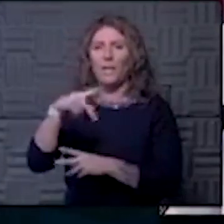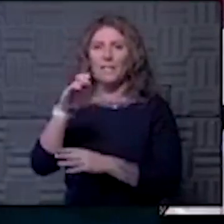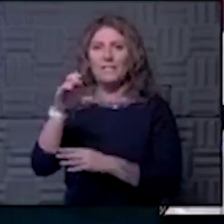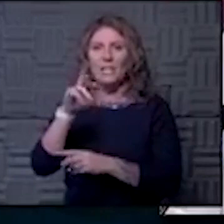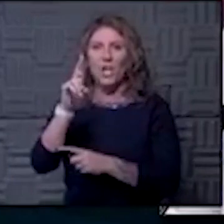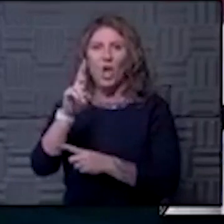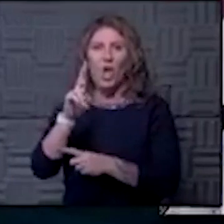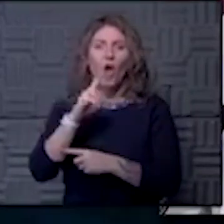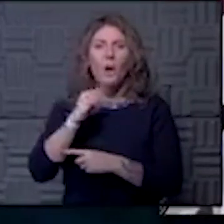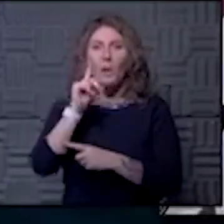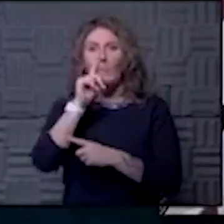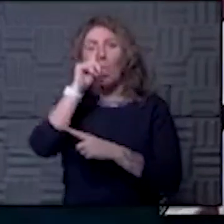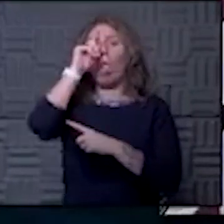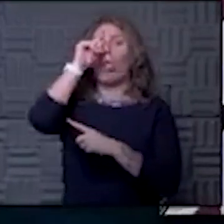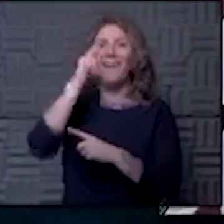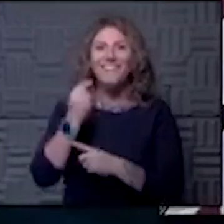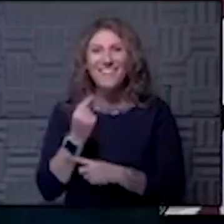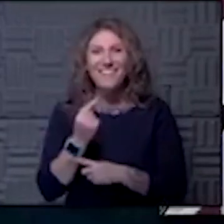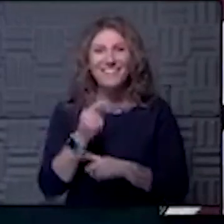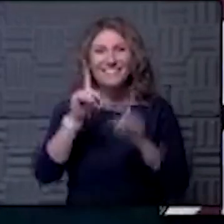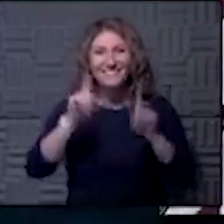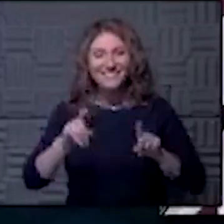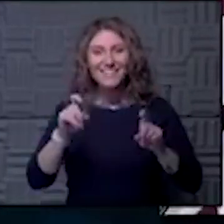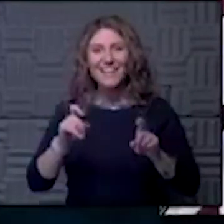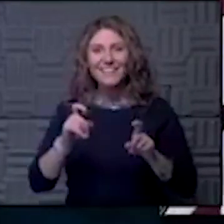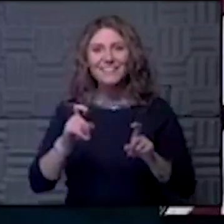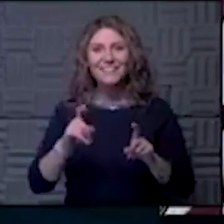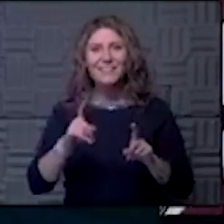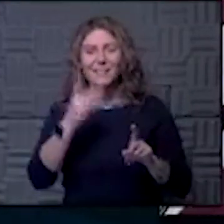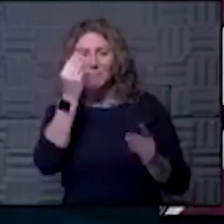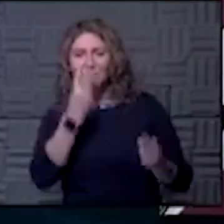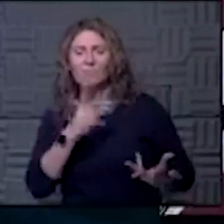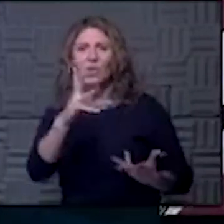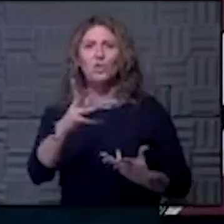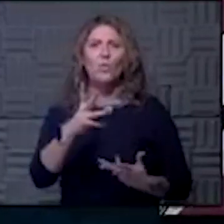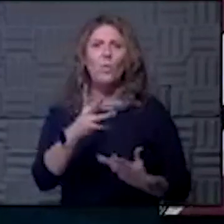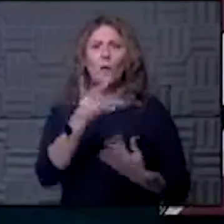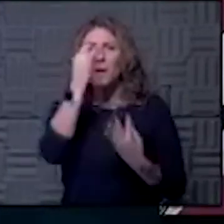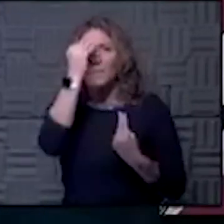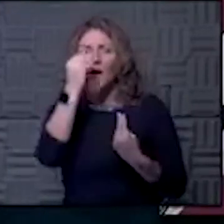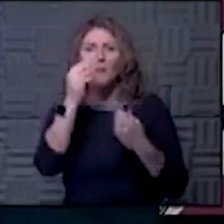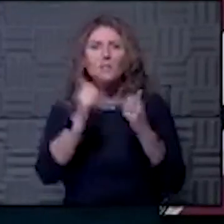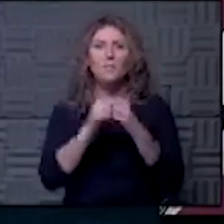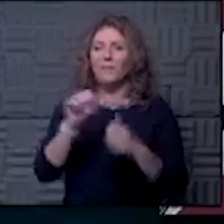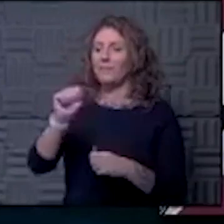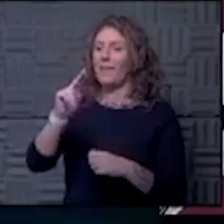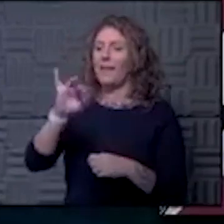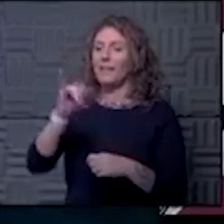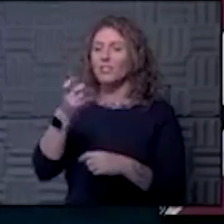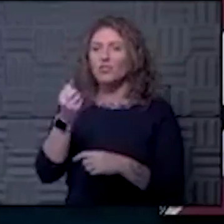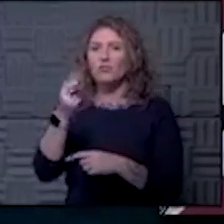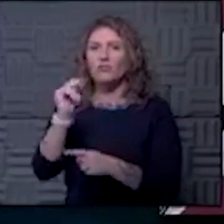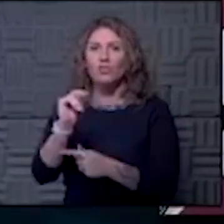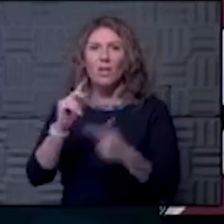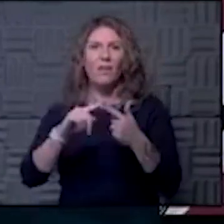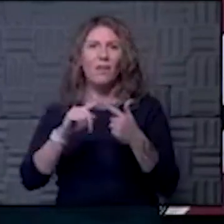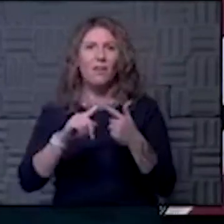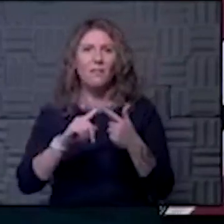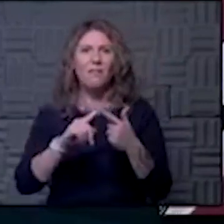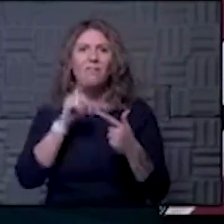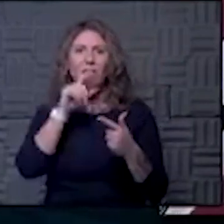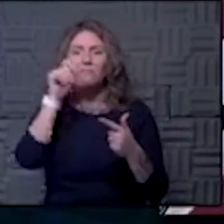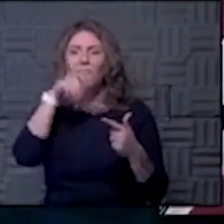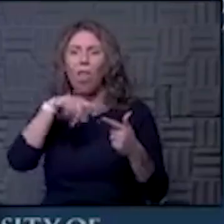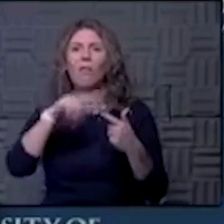old nasal swab, brain biopsy sort here. Tell us a little bit about your thoughts on some of the antigen testing, the saline testing, some of those other things.